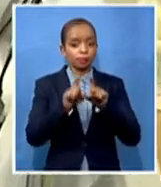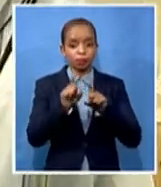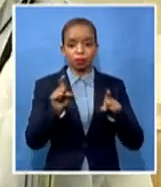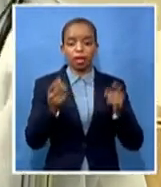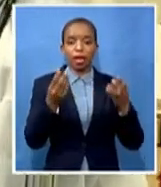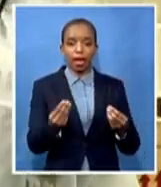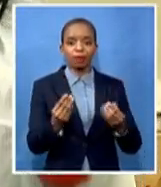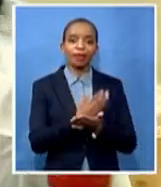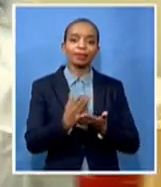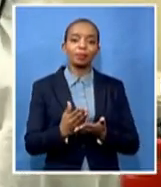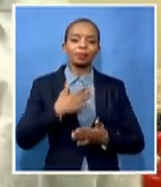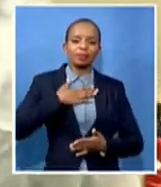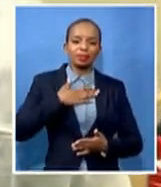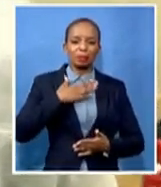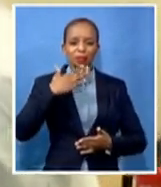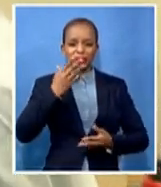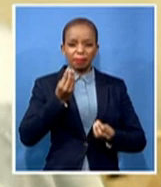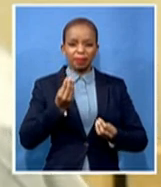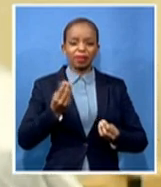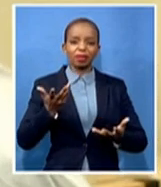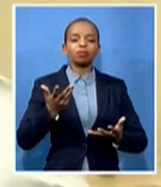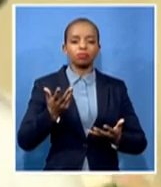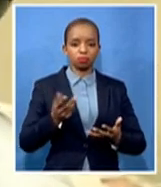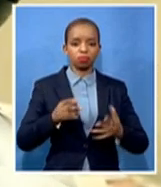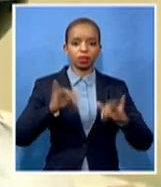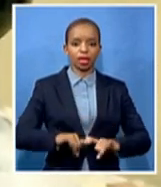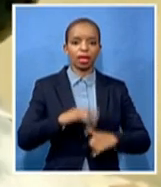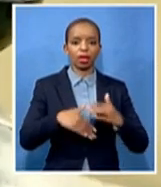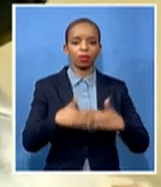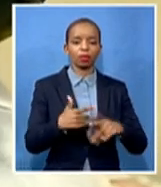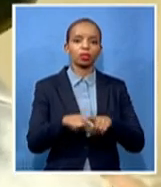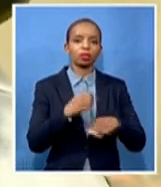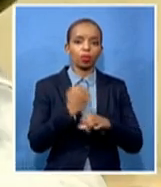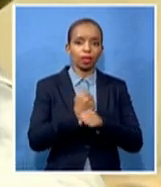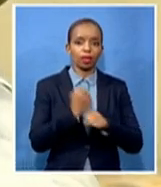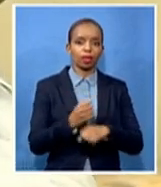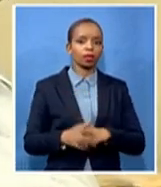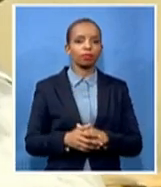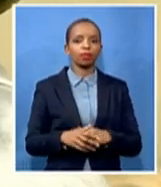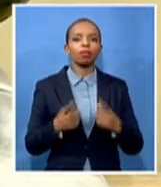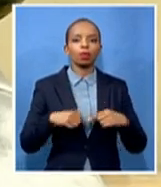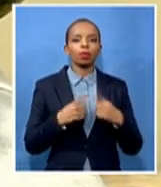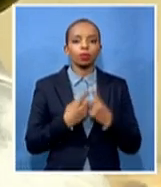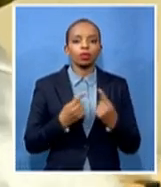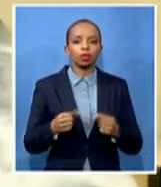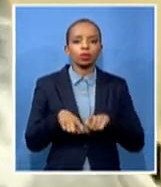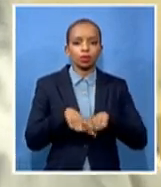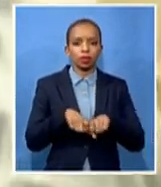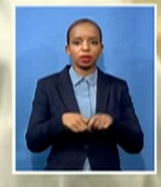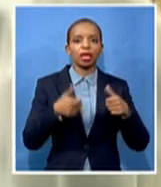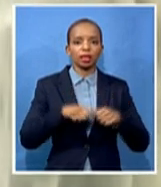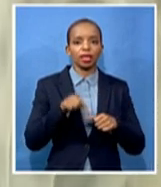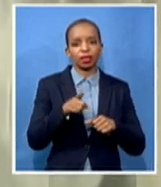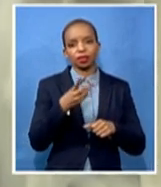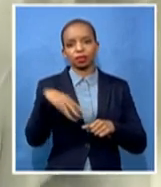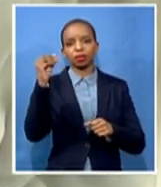continue working. We do the testing ourselves for their convenience, and then we'll send them home thereafter to await results so that they